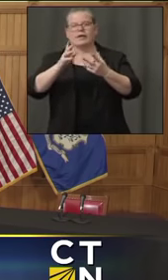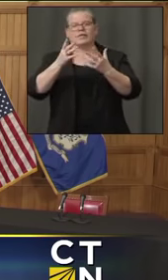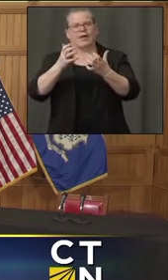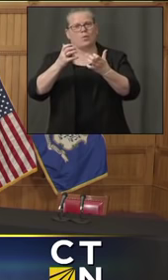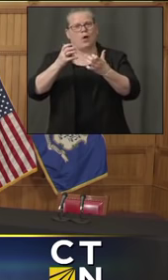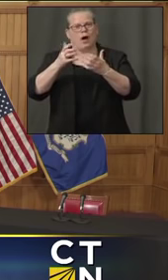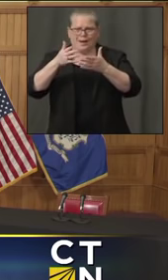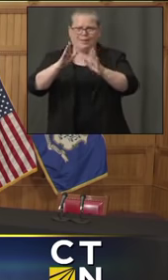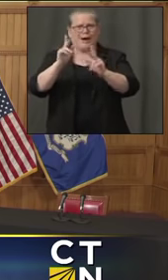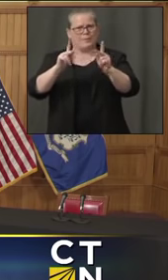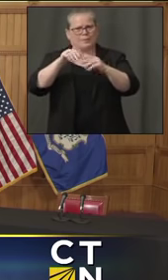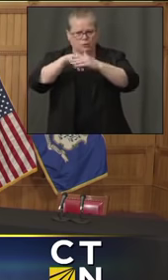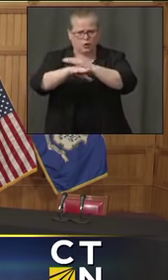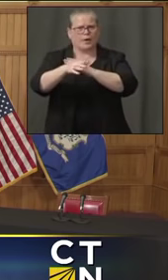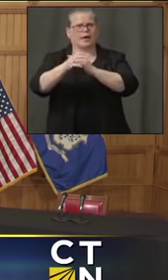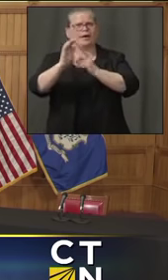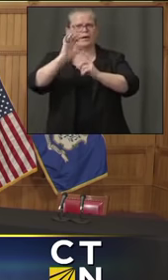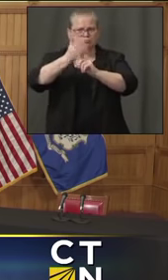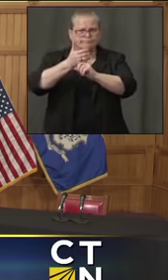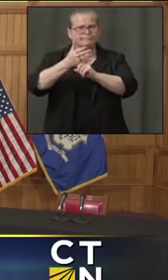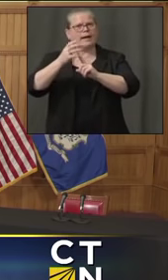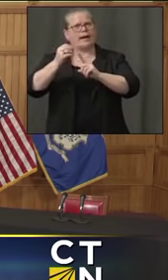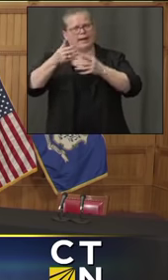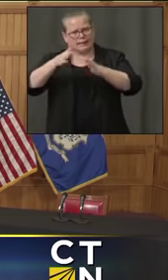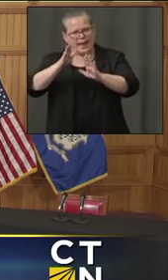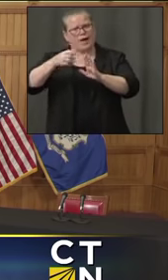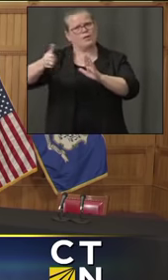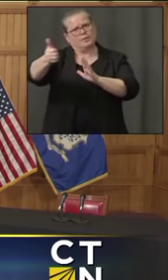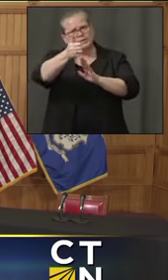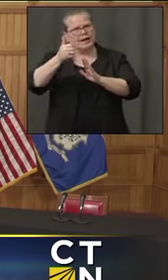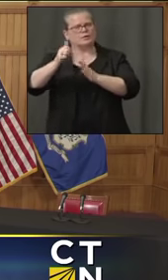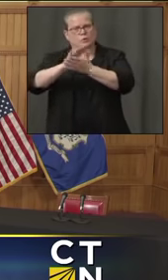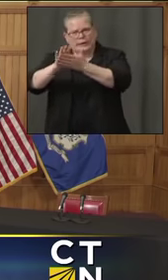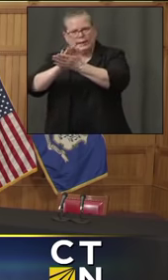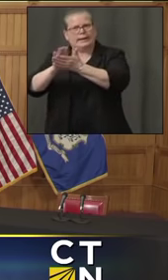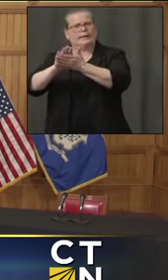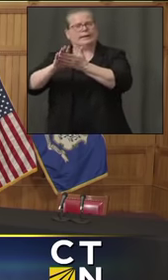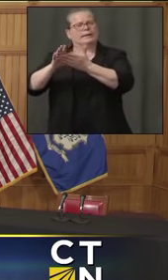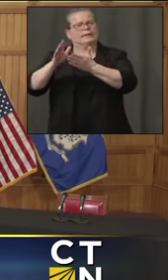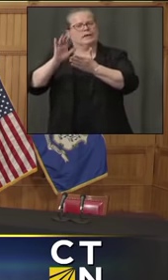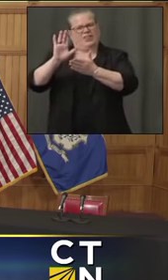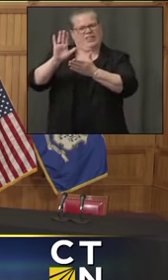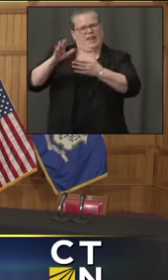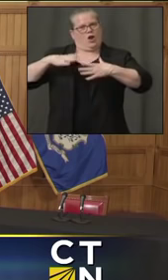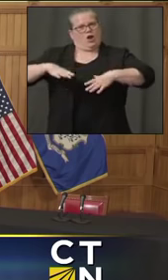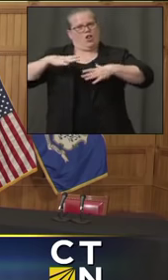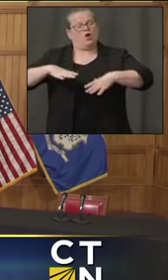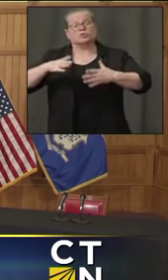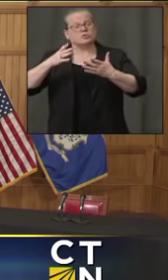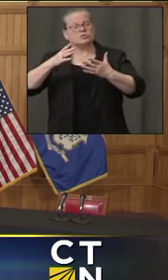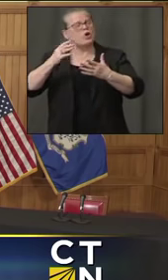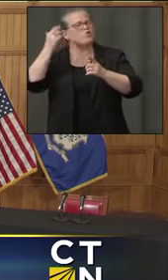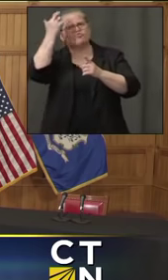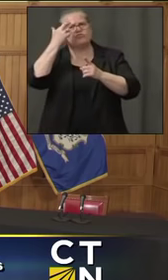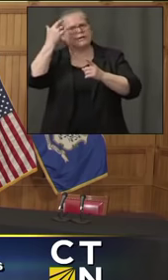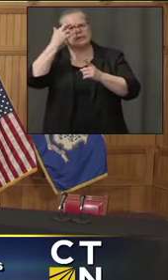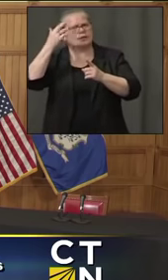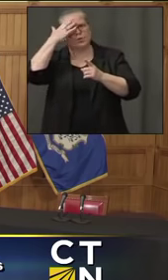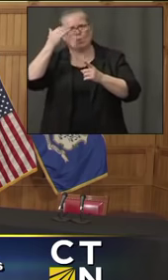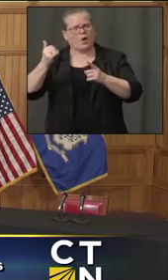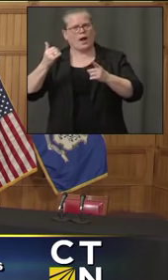for having all fitting rooms closed, and if there has been kind of any conversations around accommodations for the bridal dress